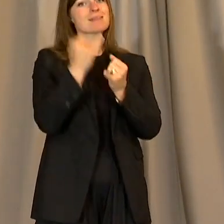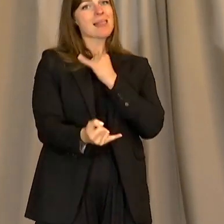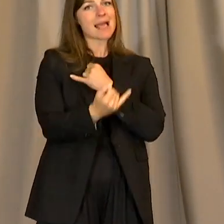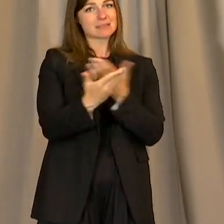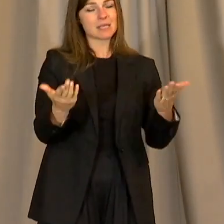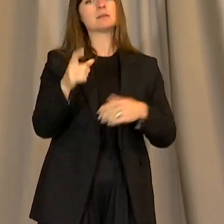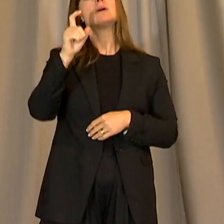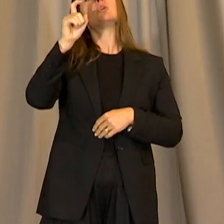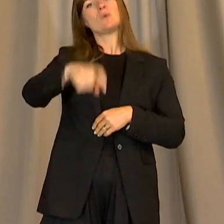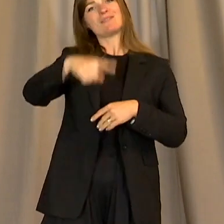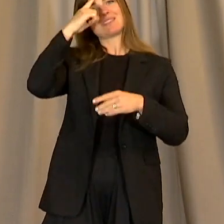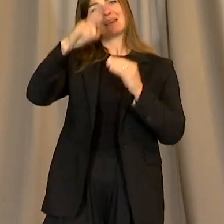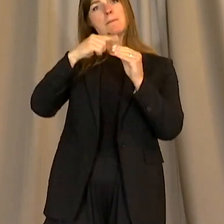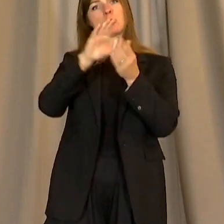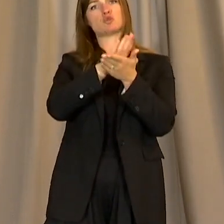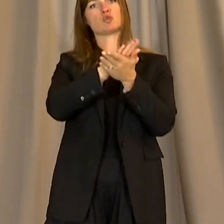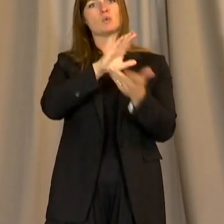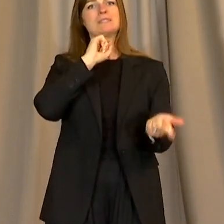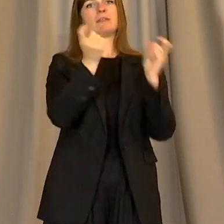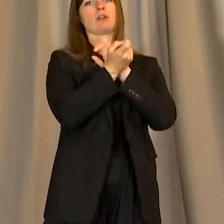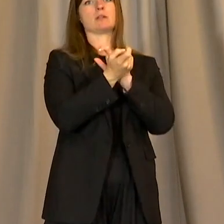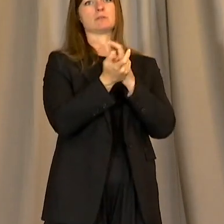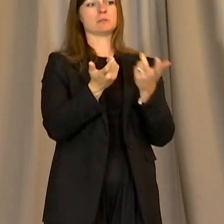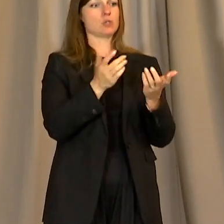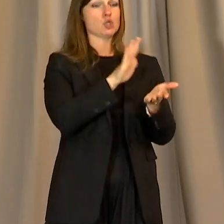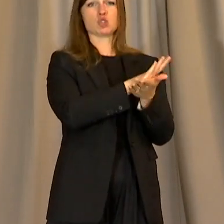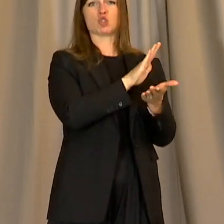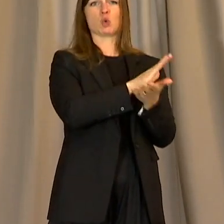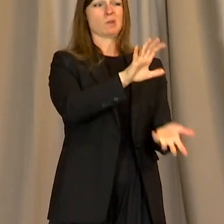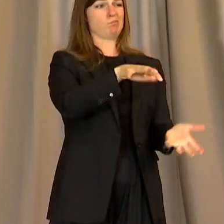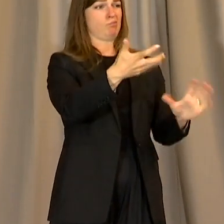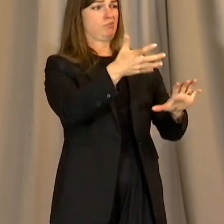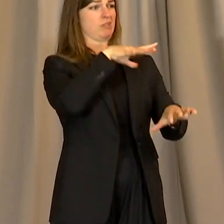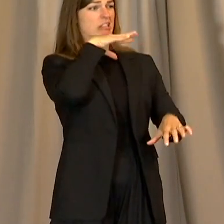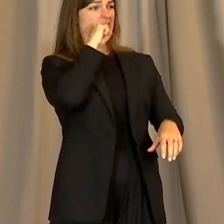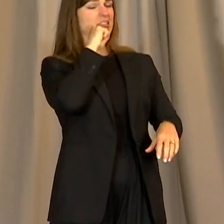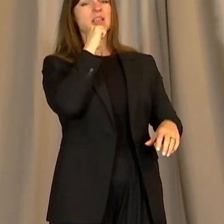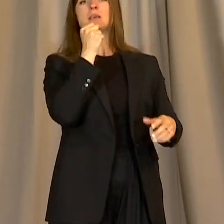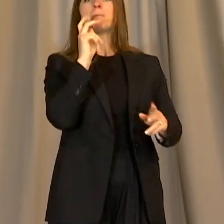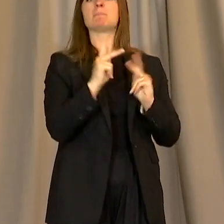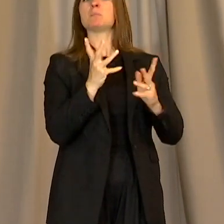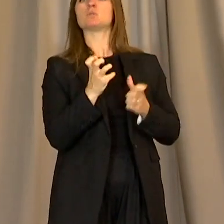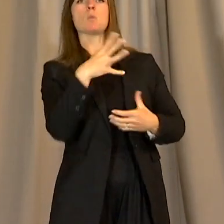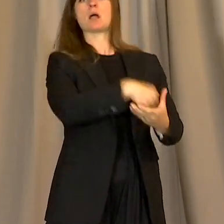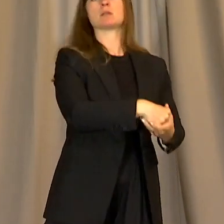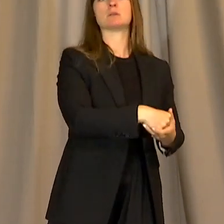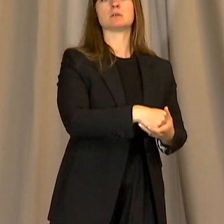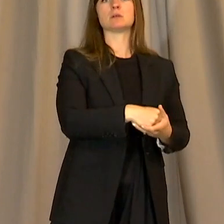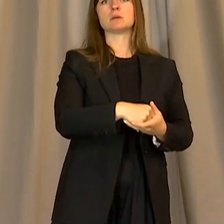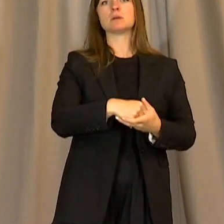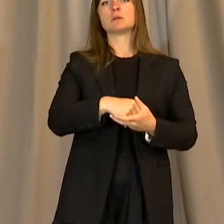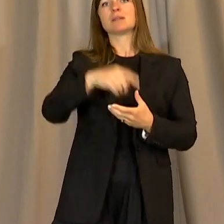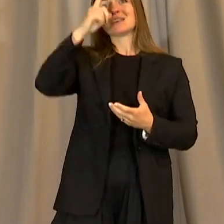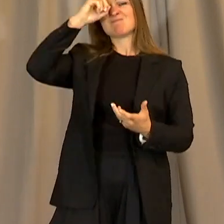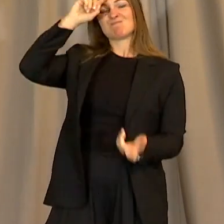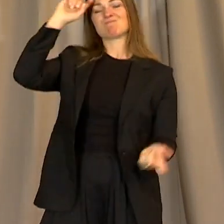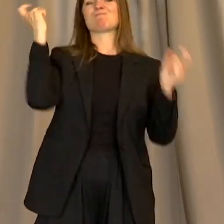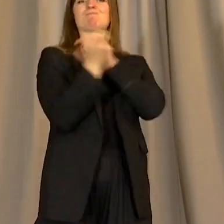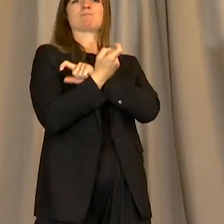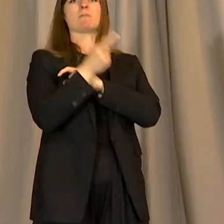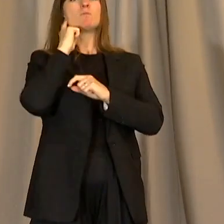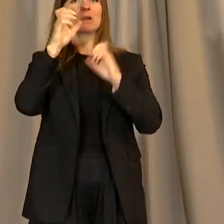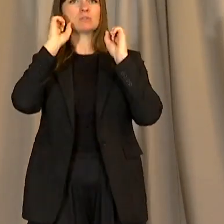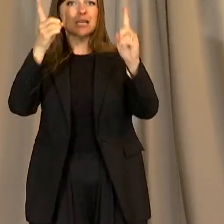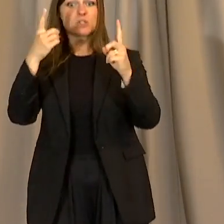schools. Nobody wants to come into raggedy schools. Nobody does. Like, you have to rethink the way we do education. What we've been doing does not